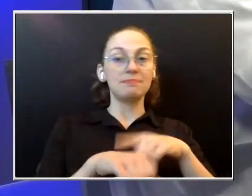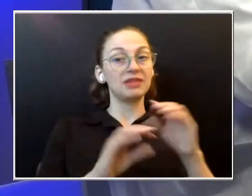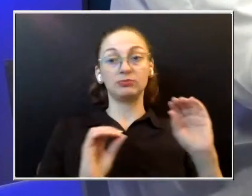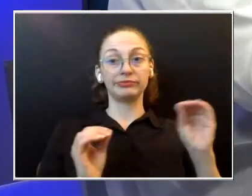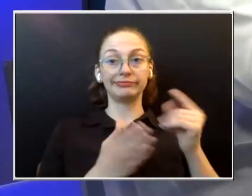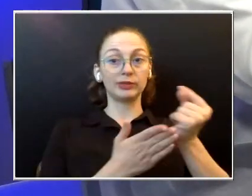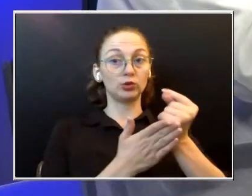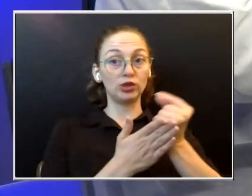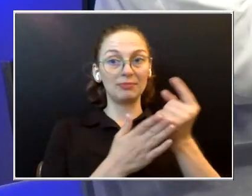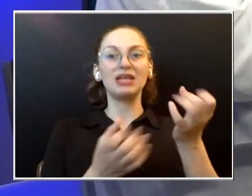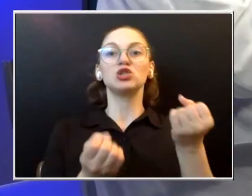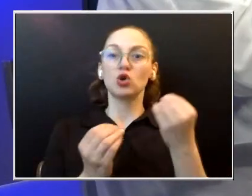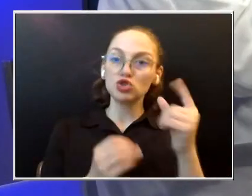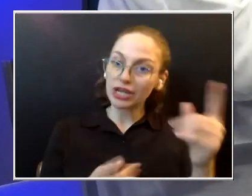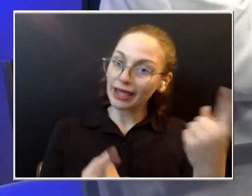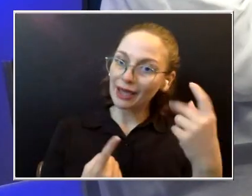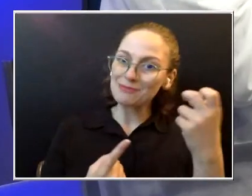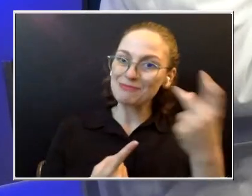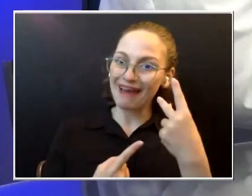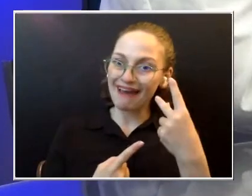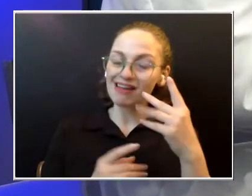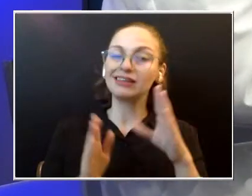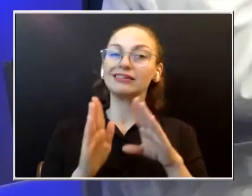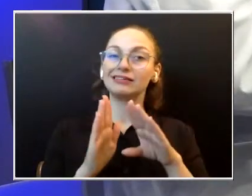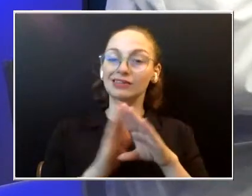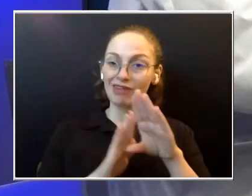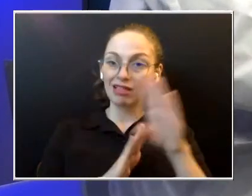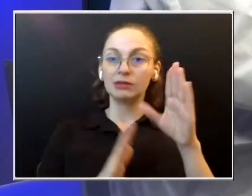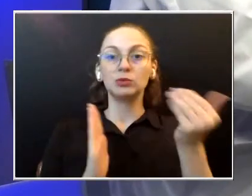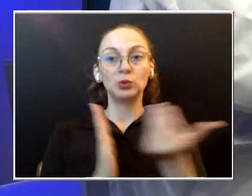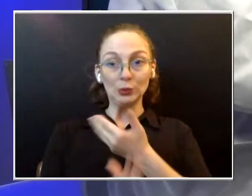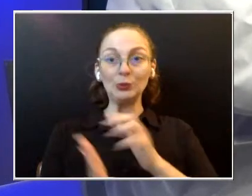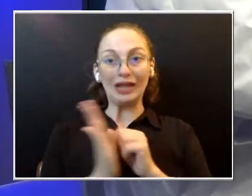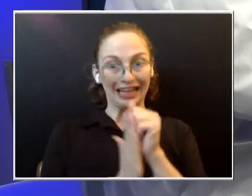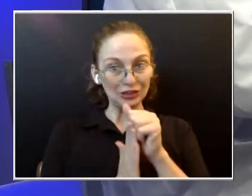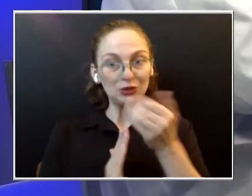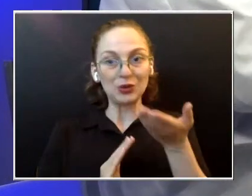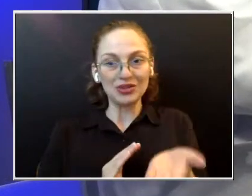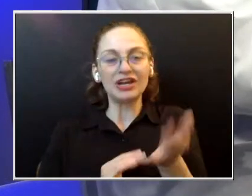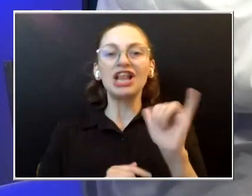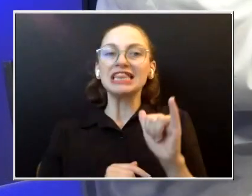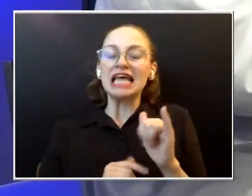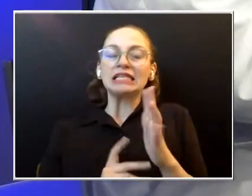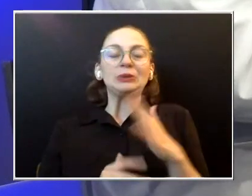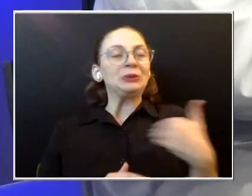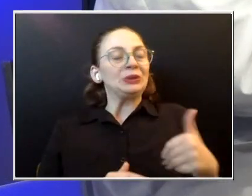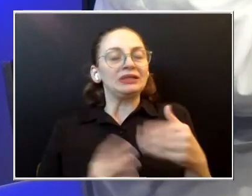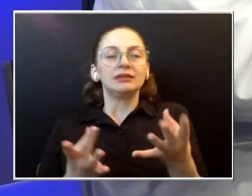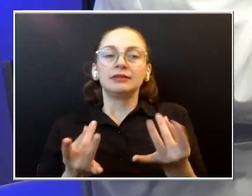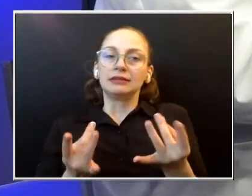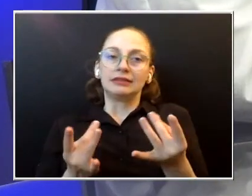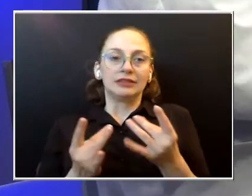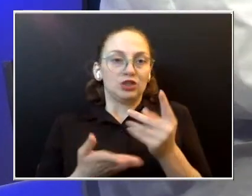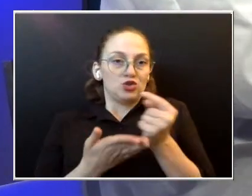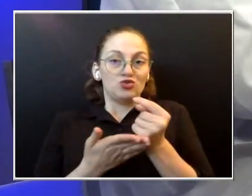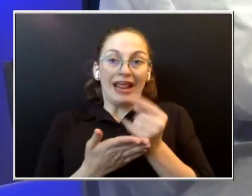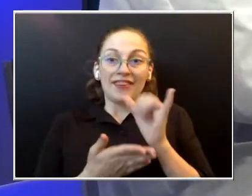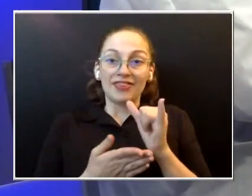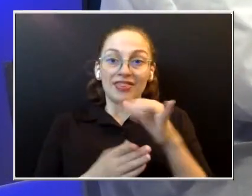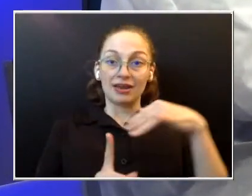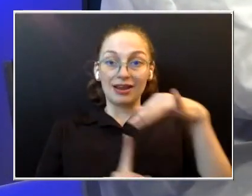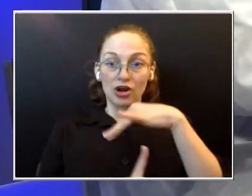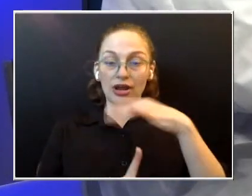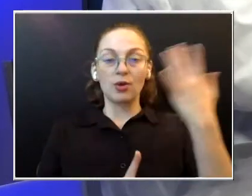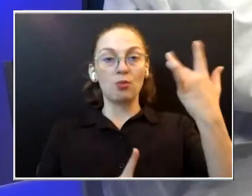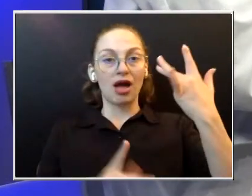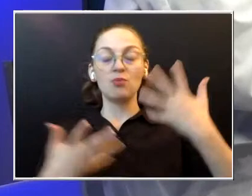with radiation. That's a very tricky spot to treat, especially in someone who's had previous radiation, because we need to, 1, avoid overlap, and 2,